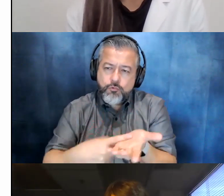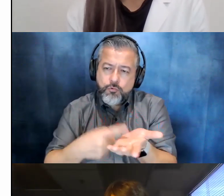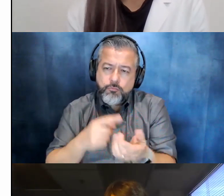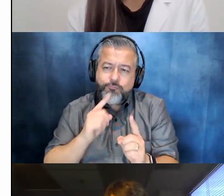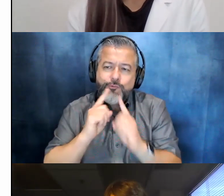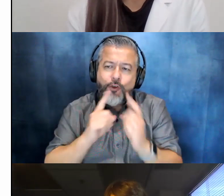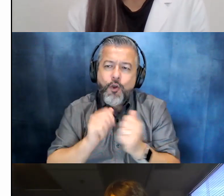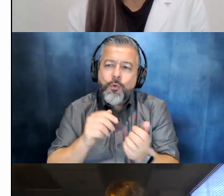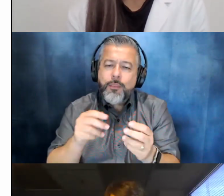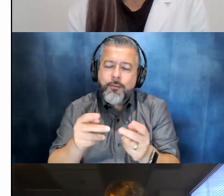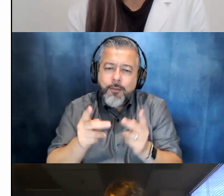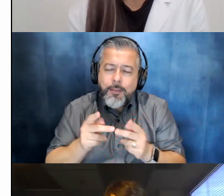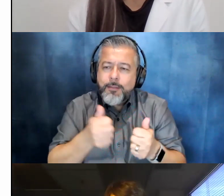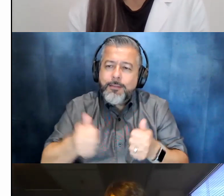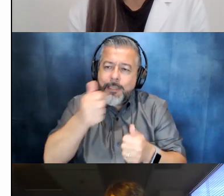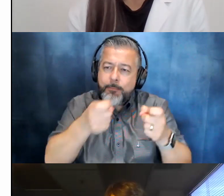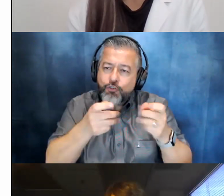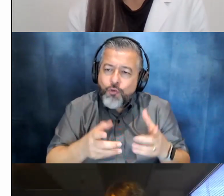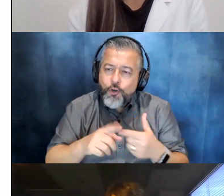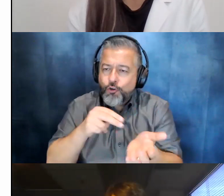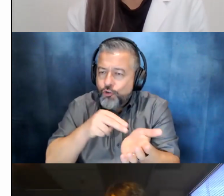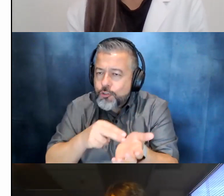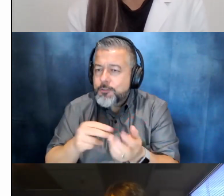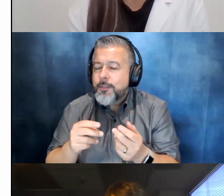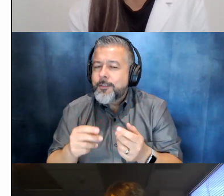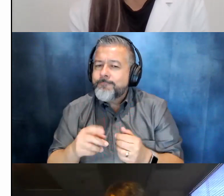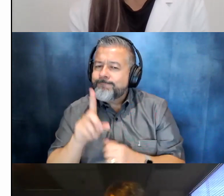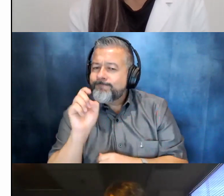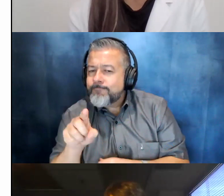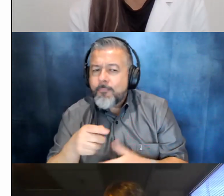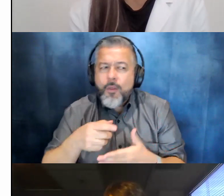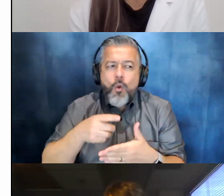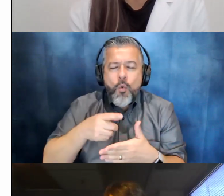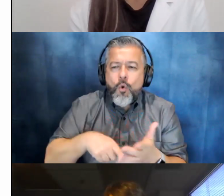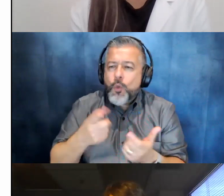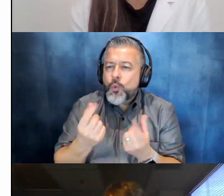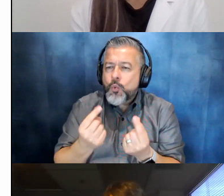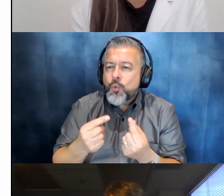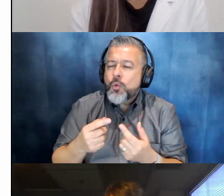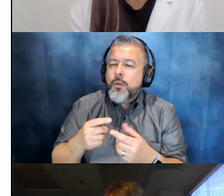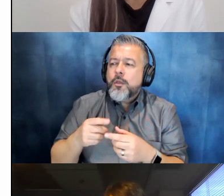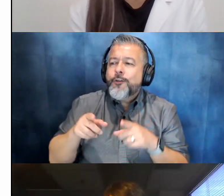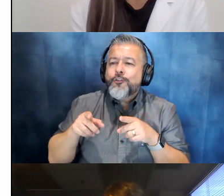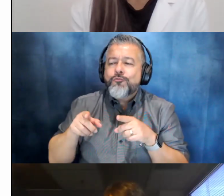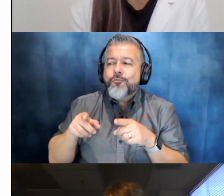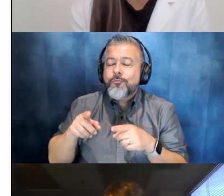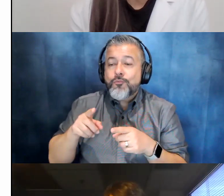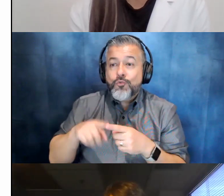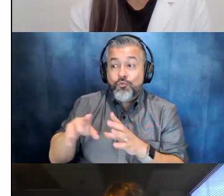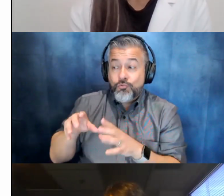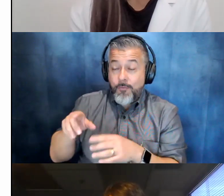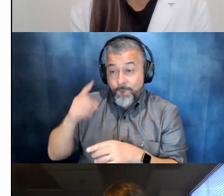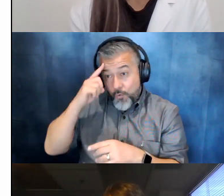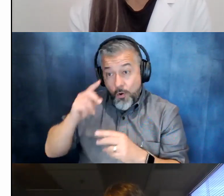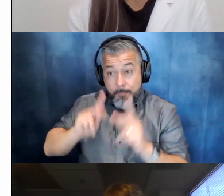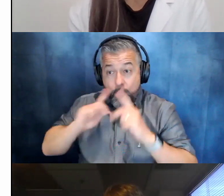the administrators, what their practices are in terms of getting the residents outside of their bedrooms. So a